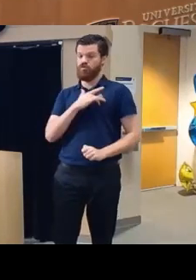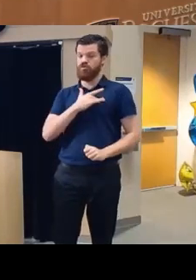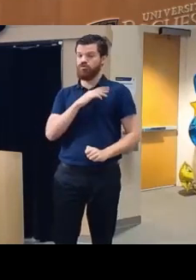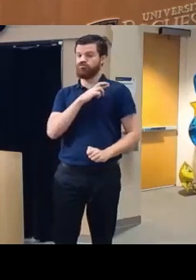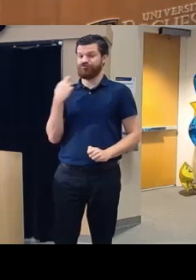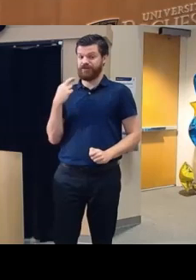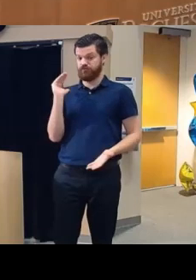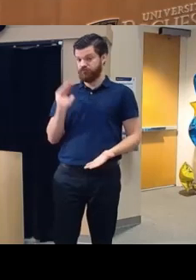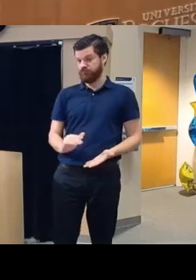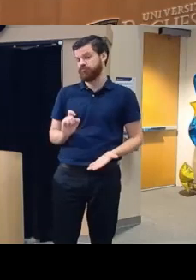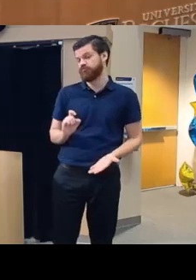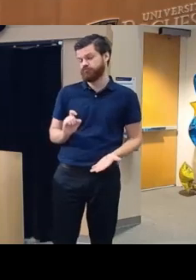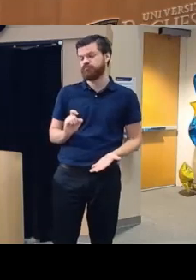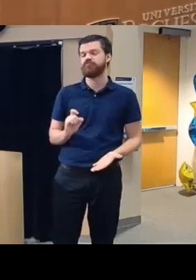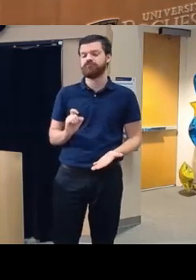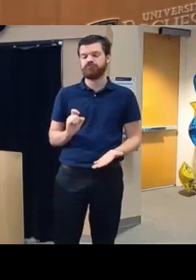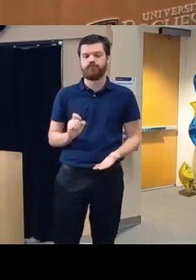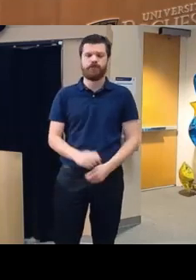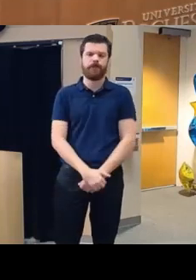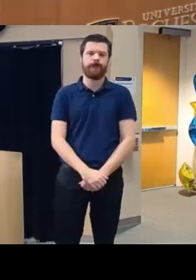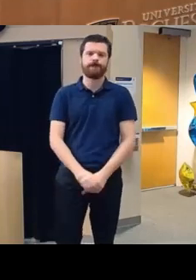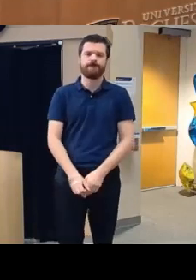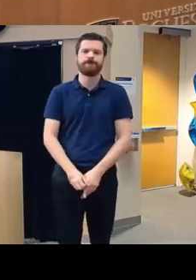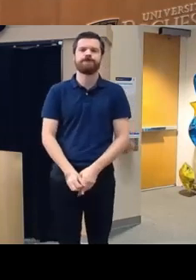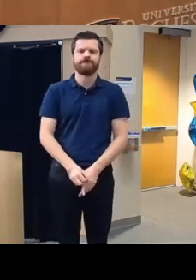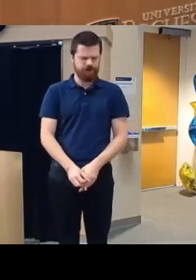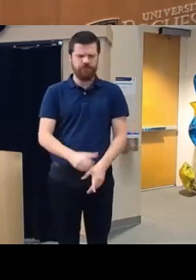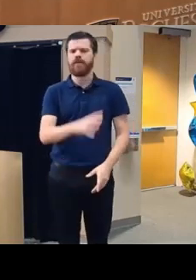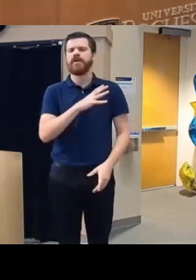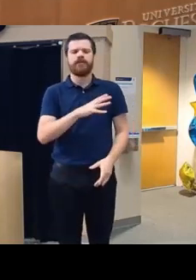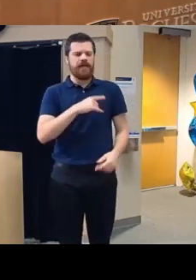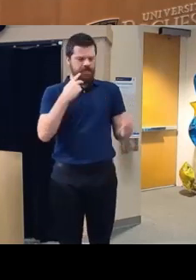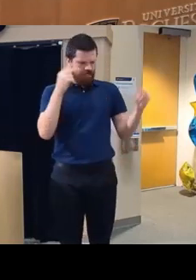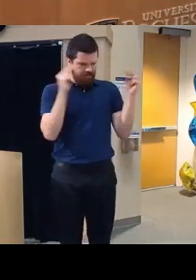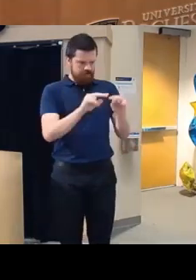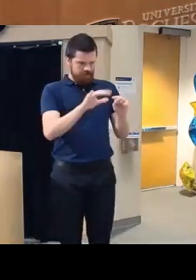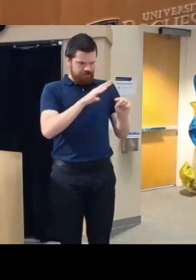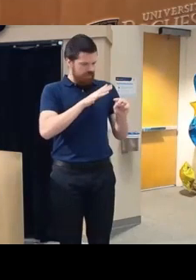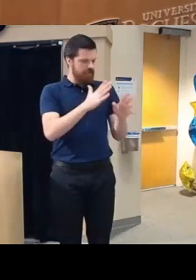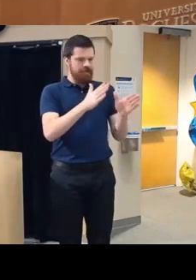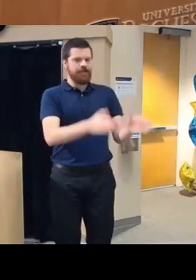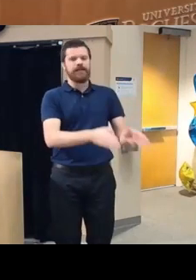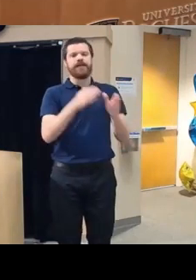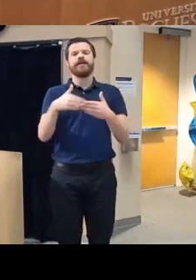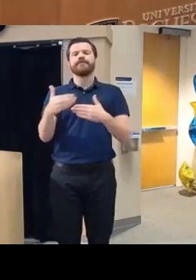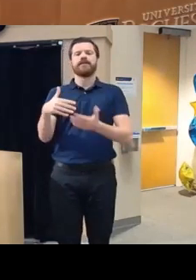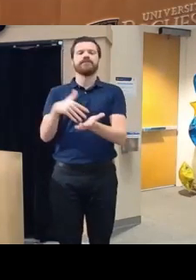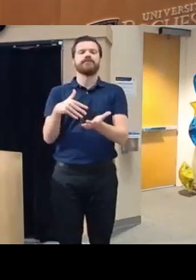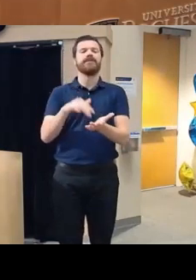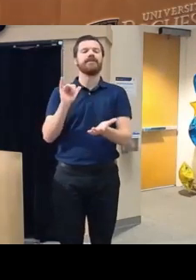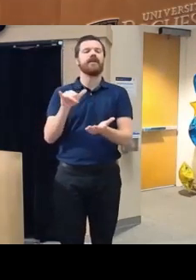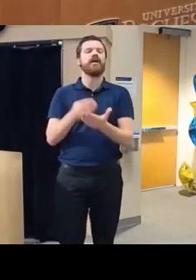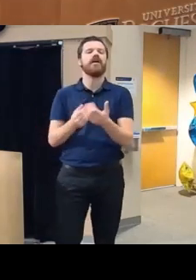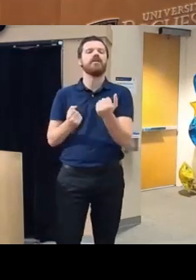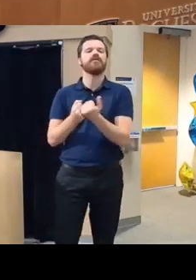like reduced. So this led me to the next study, and this one was funded by the